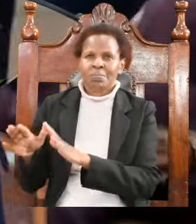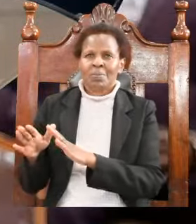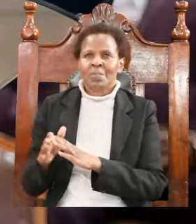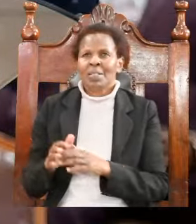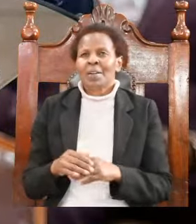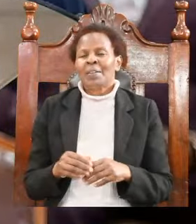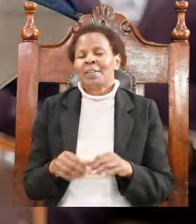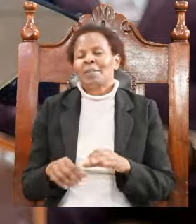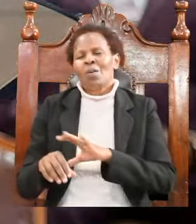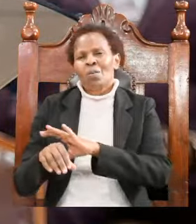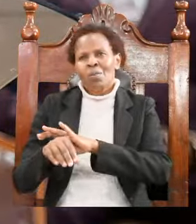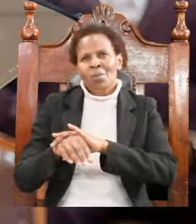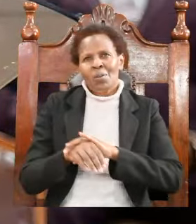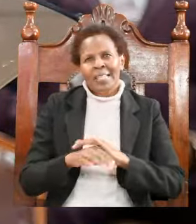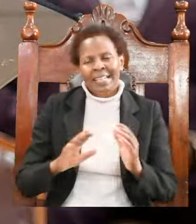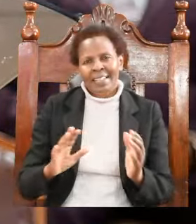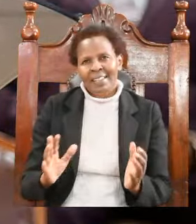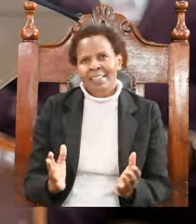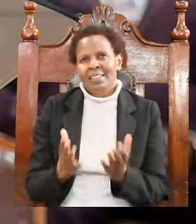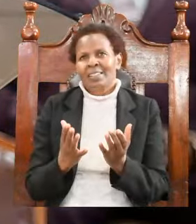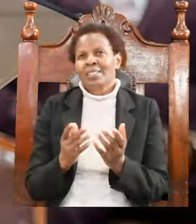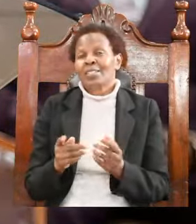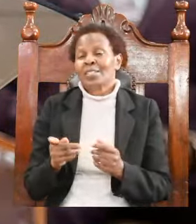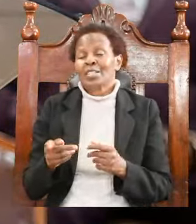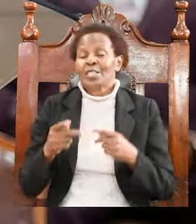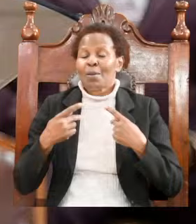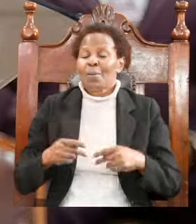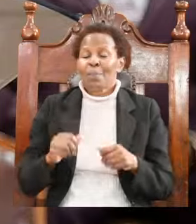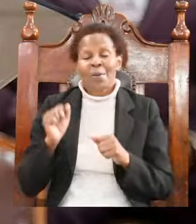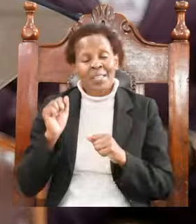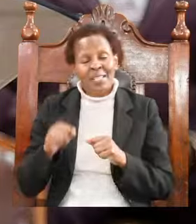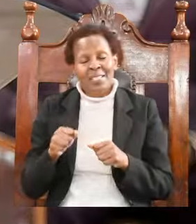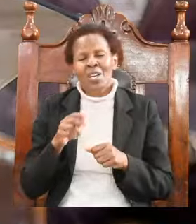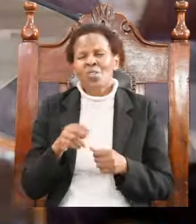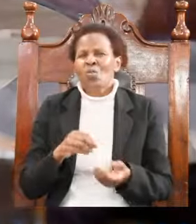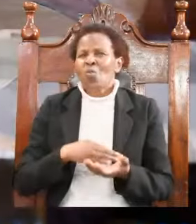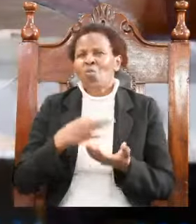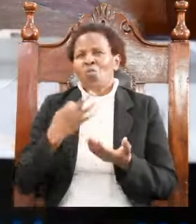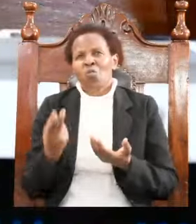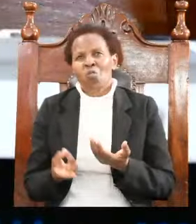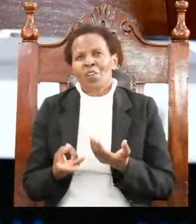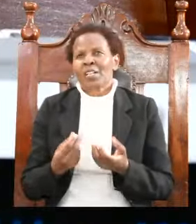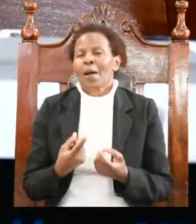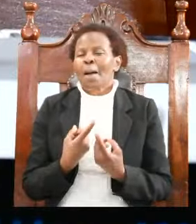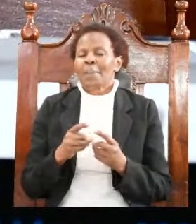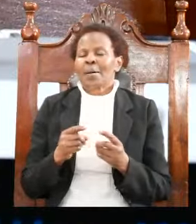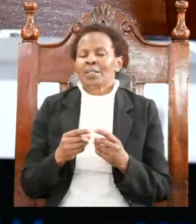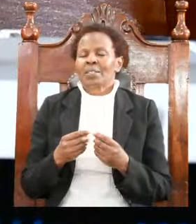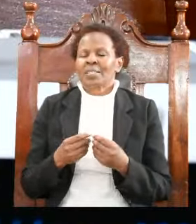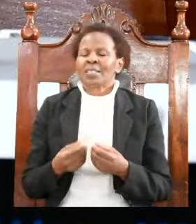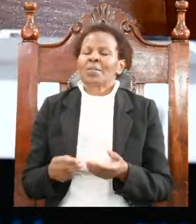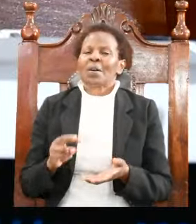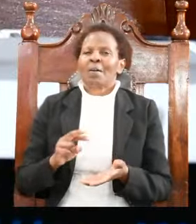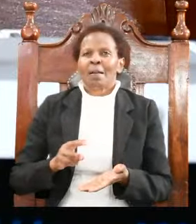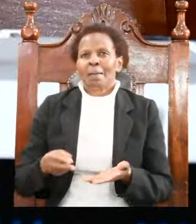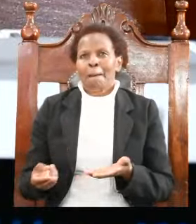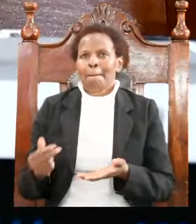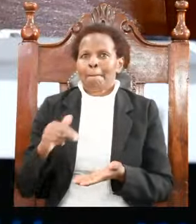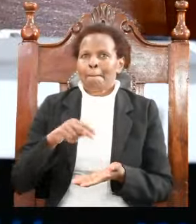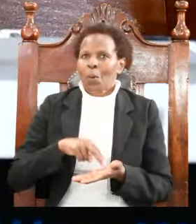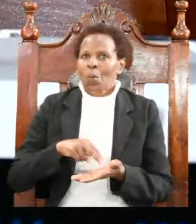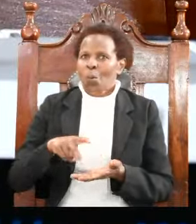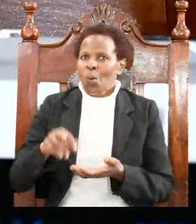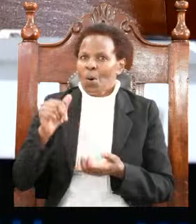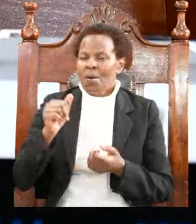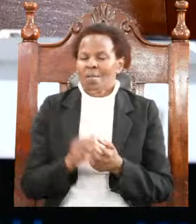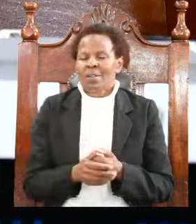of holding their hands and telling them, as much as you have fallen, please dust yourself up, rise up and walk.